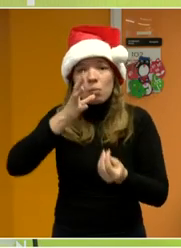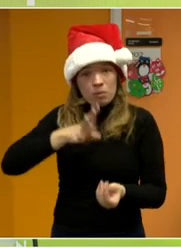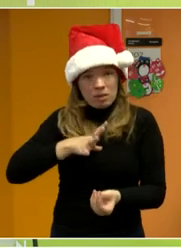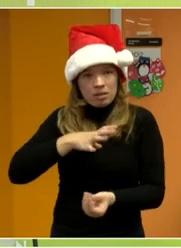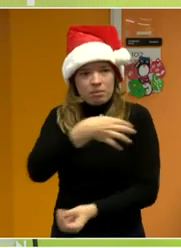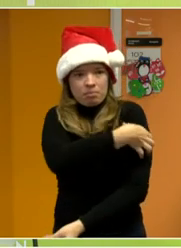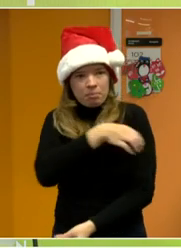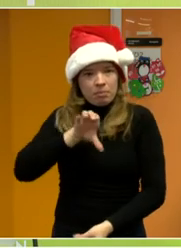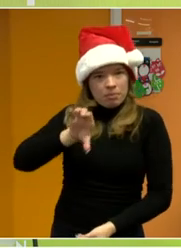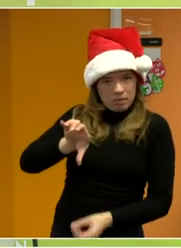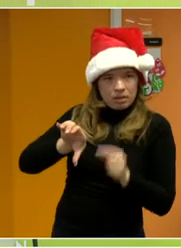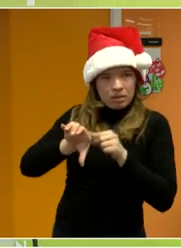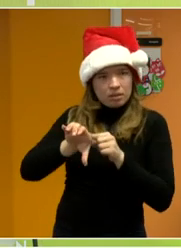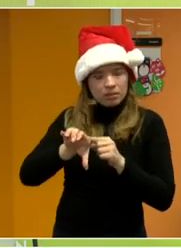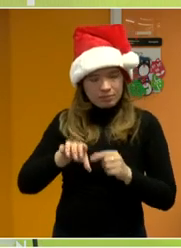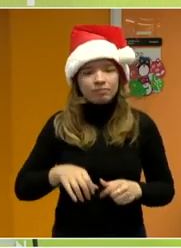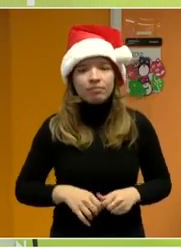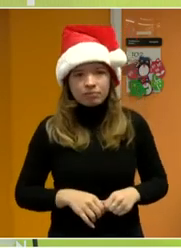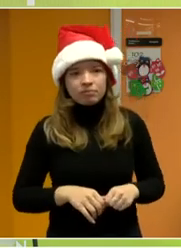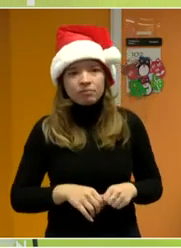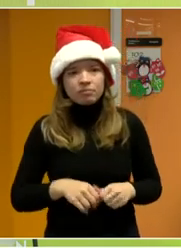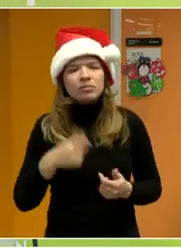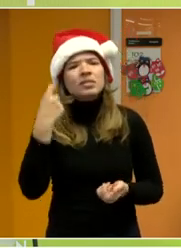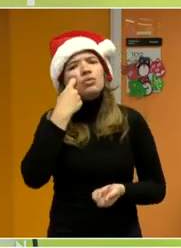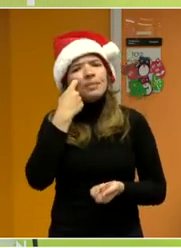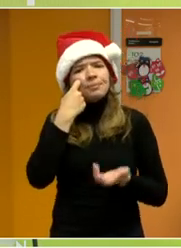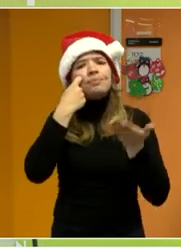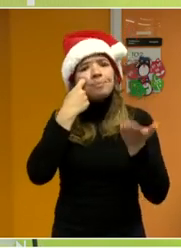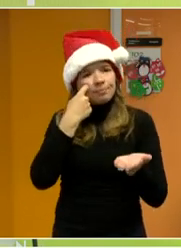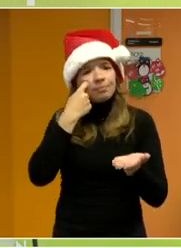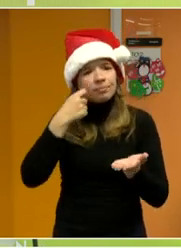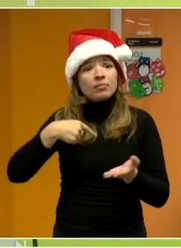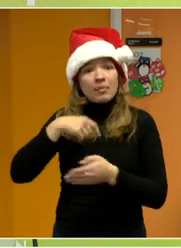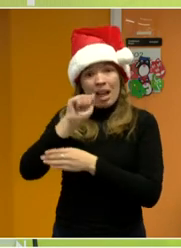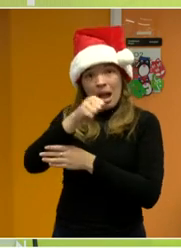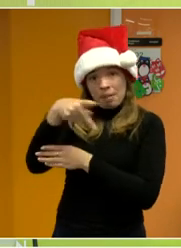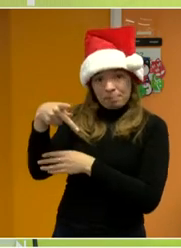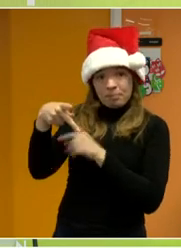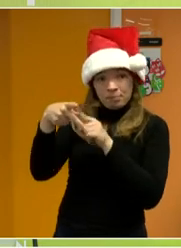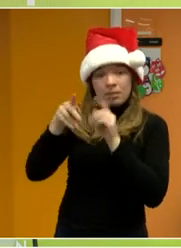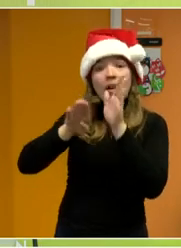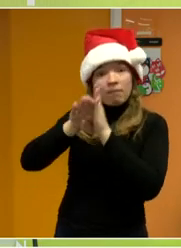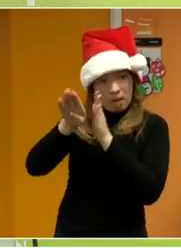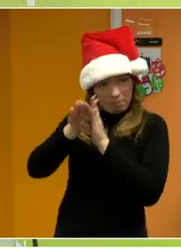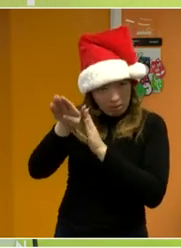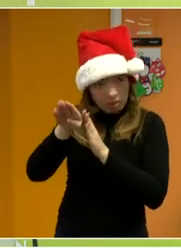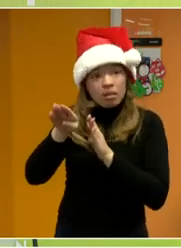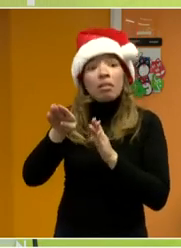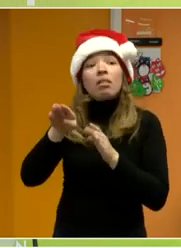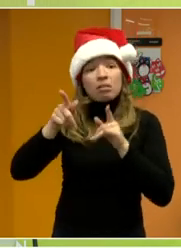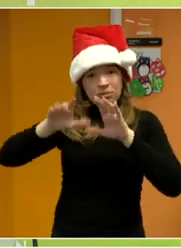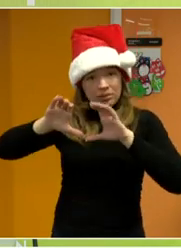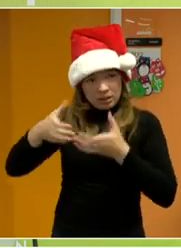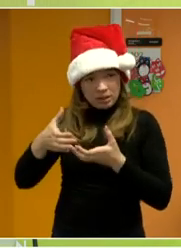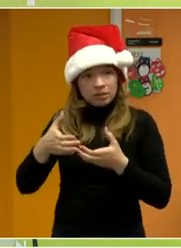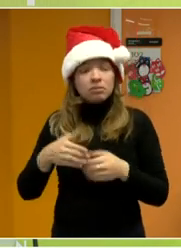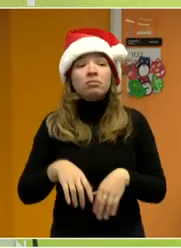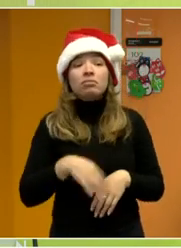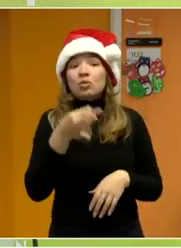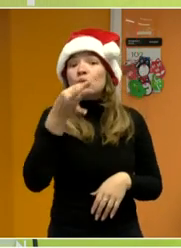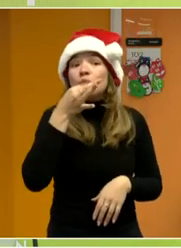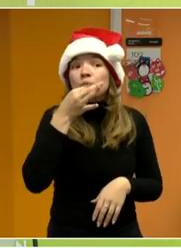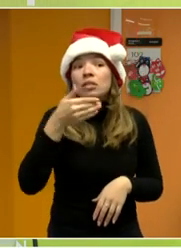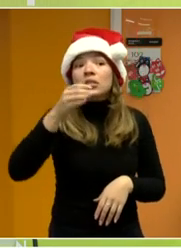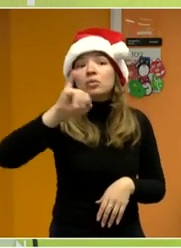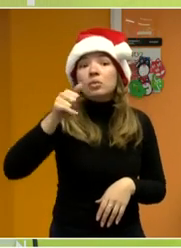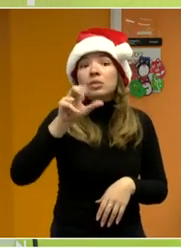offered recently, and we have starting in January, we have a tattoo artistry and microblading certification program. It's something